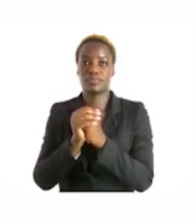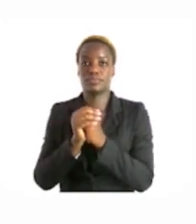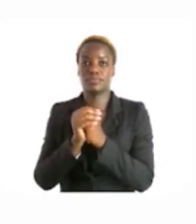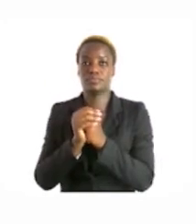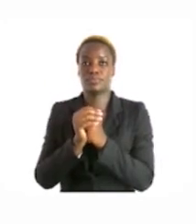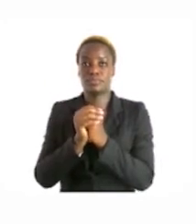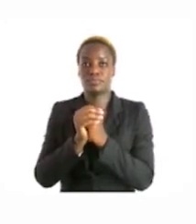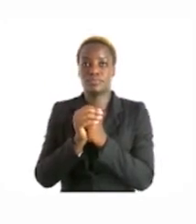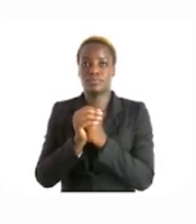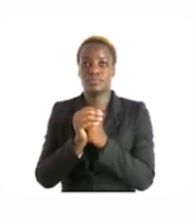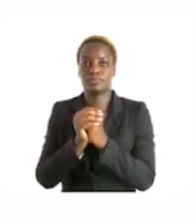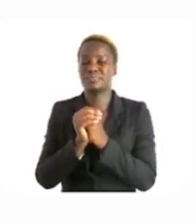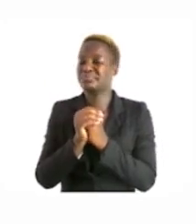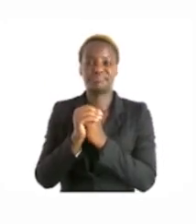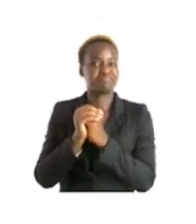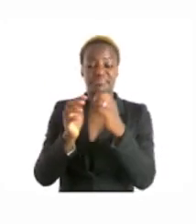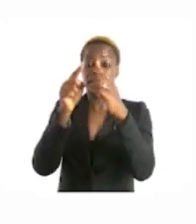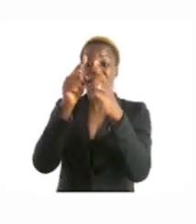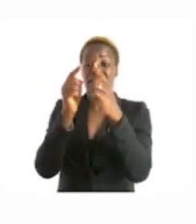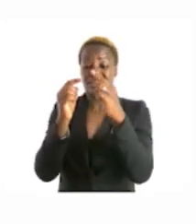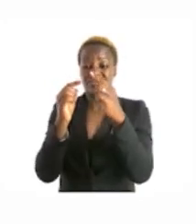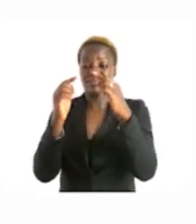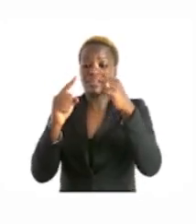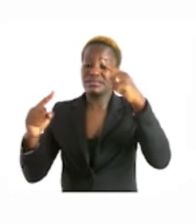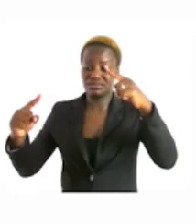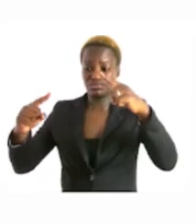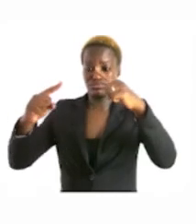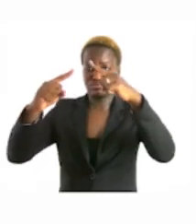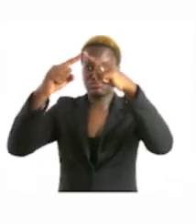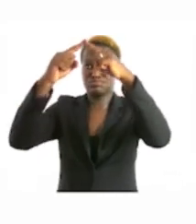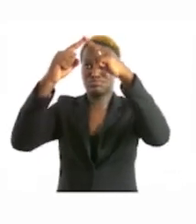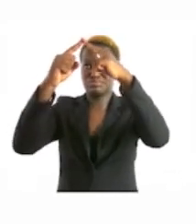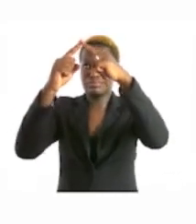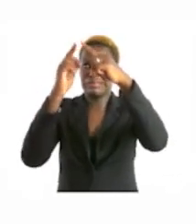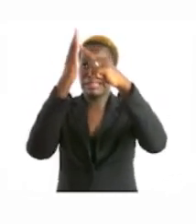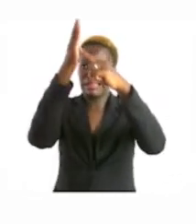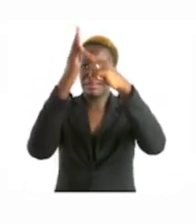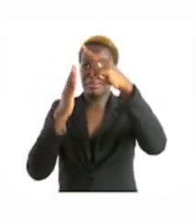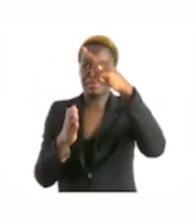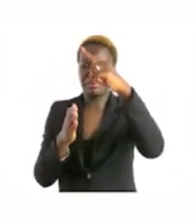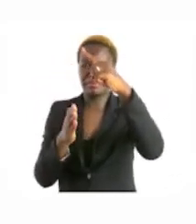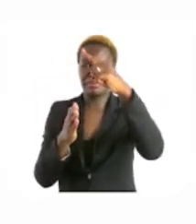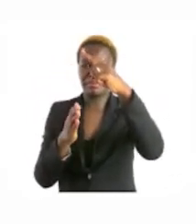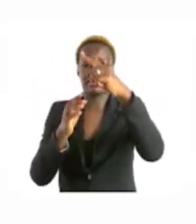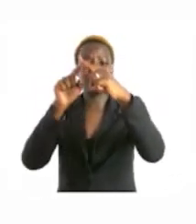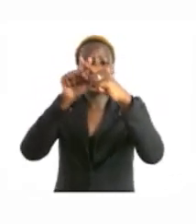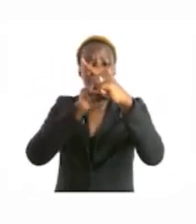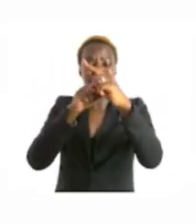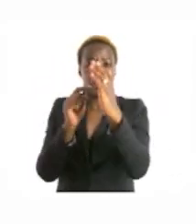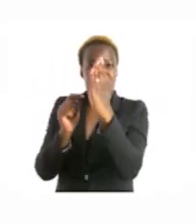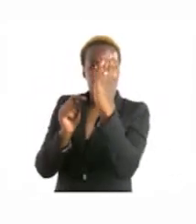right angle? I don't think so, because the other line goes a little bit curved outwards and it shouldn't